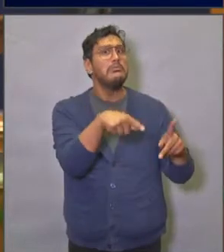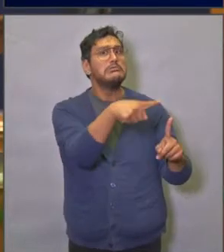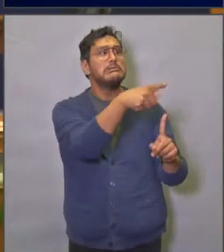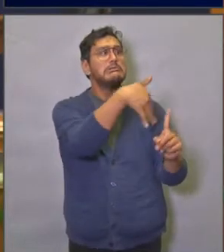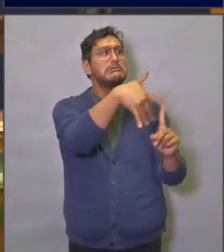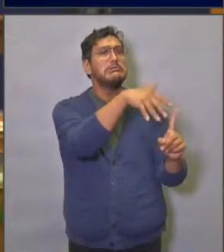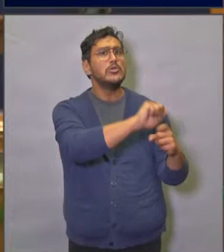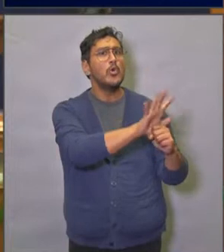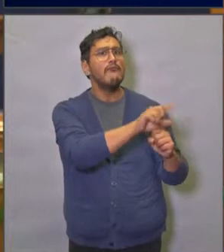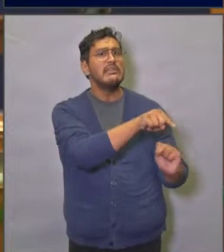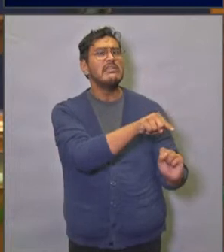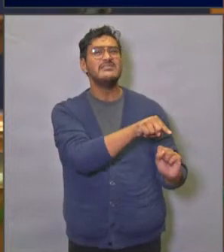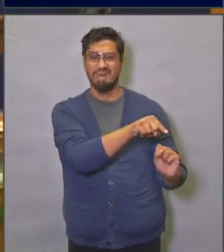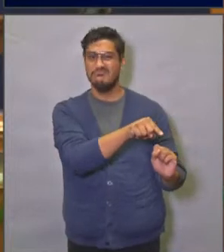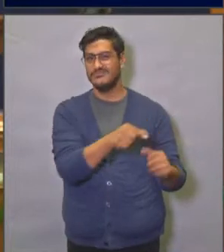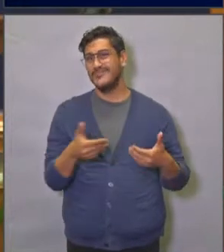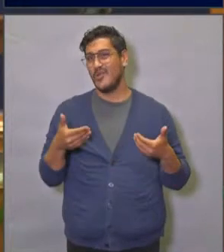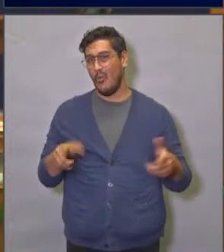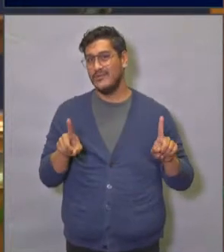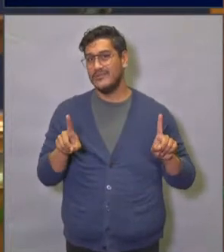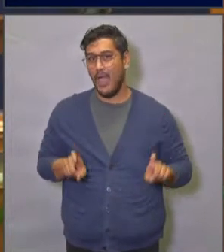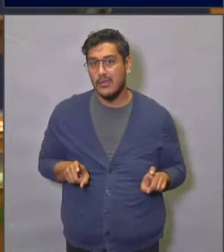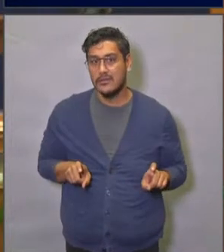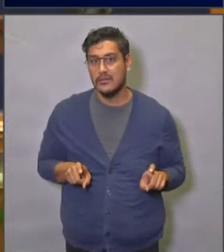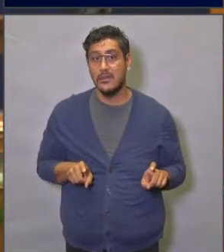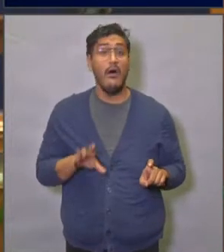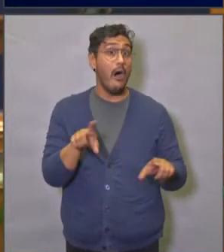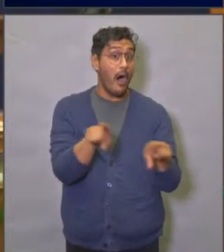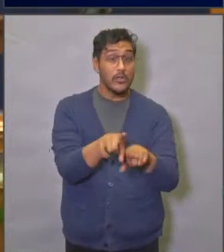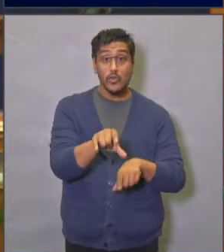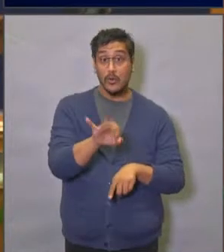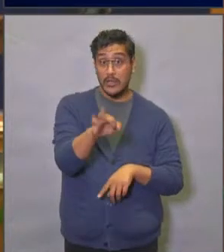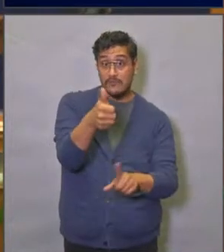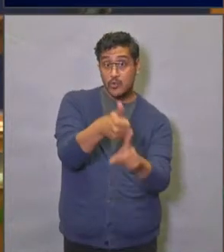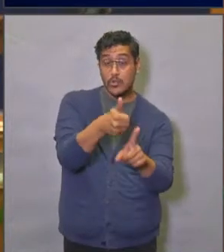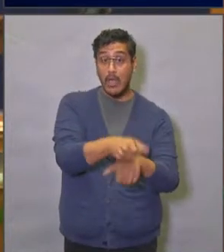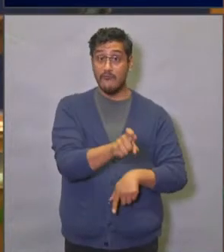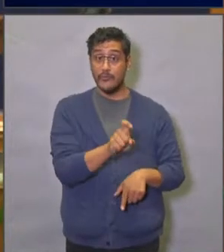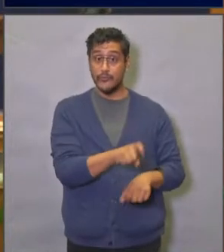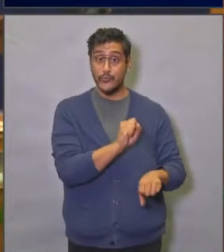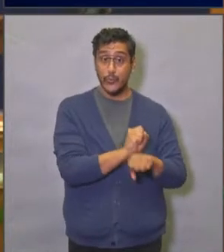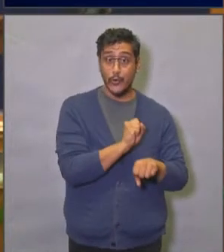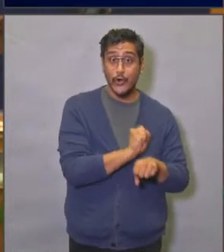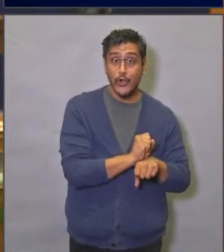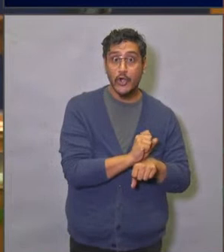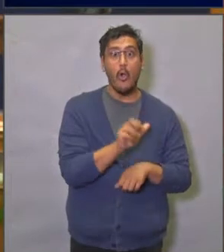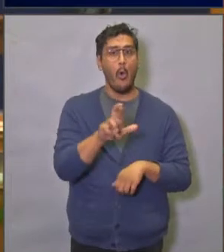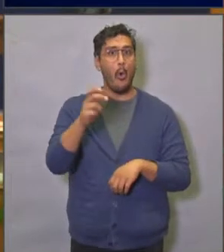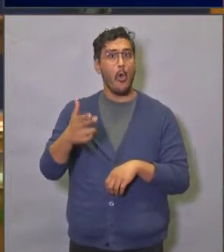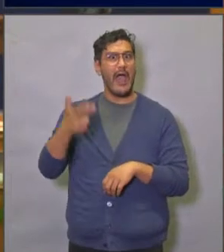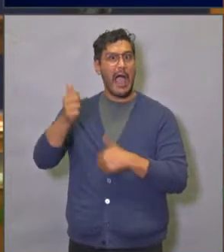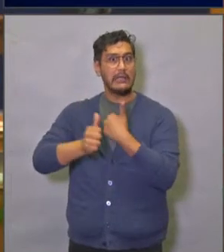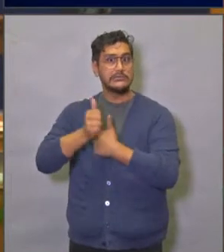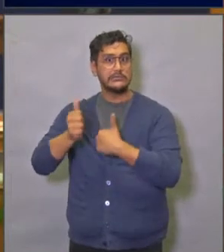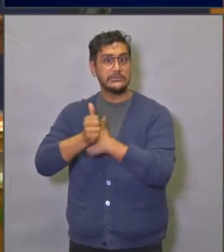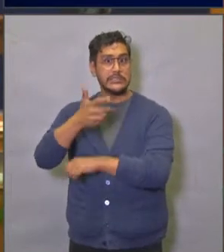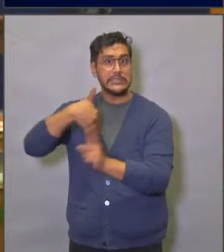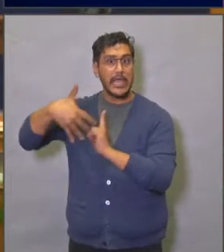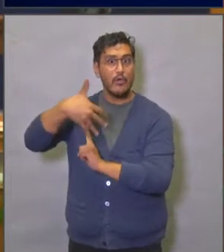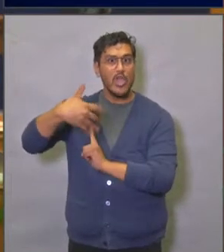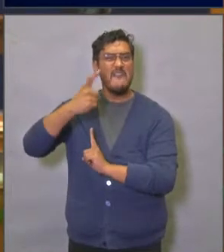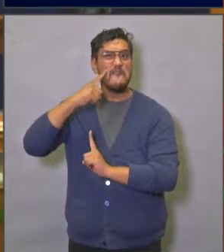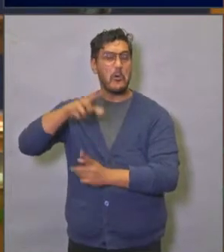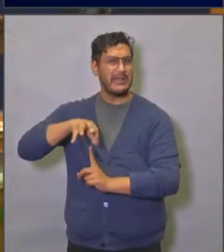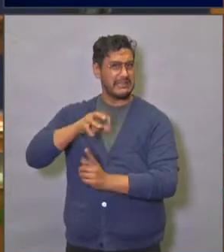in addition to testing among other populations like essential workers or people who live and work in high-risk settings such as congregate care